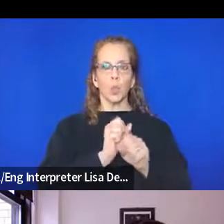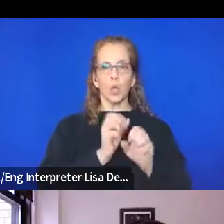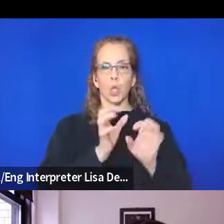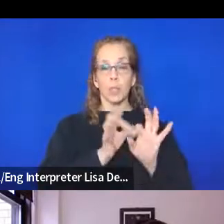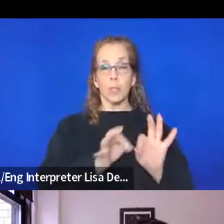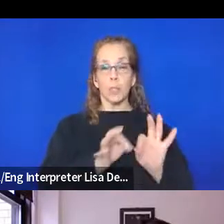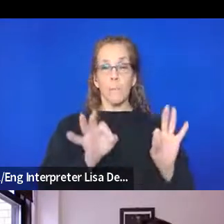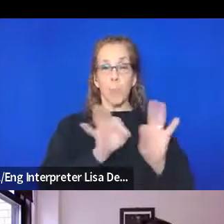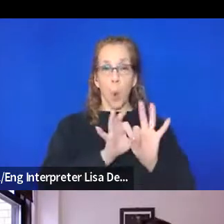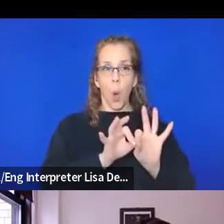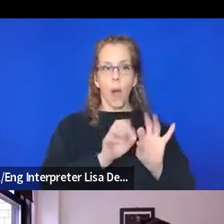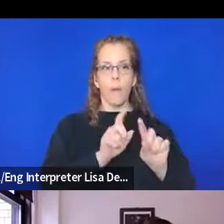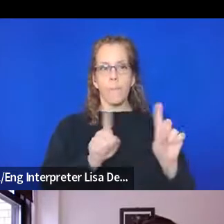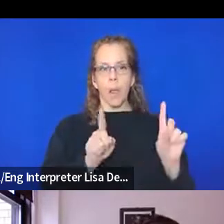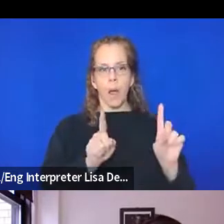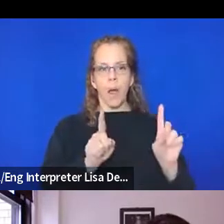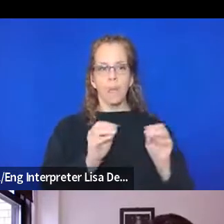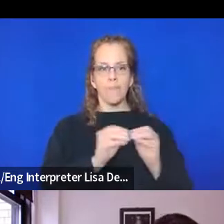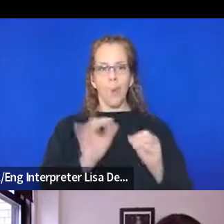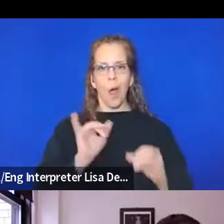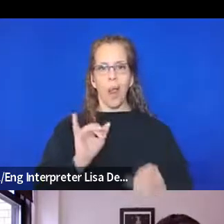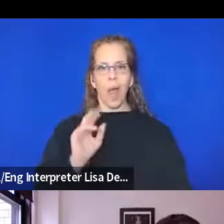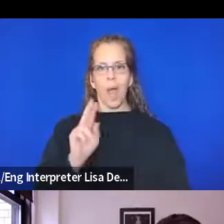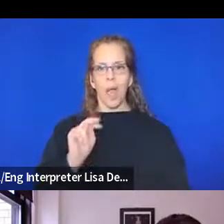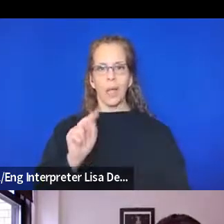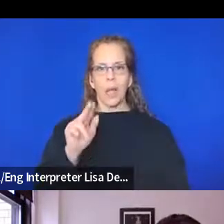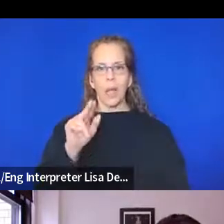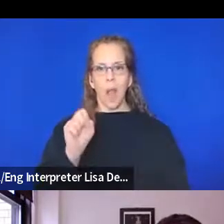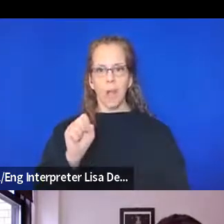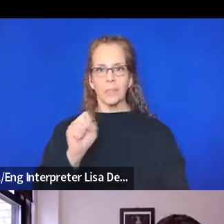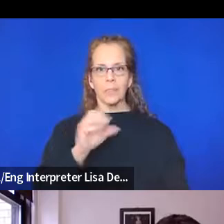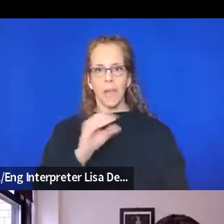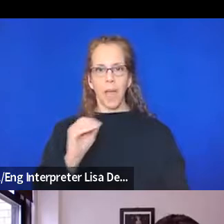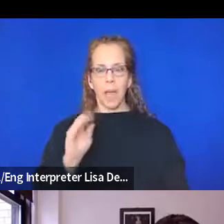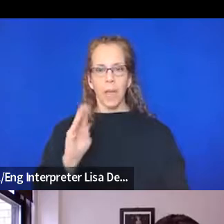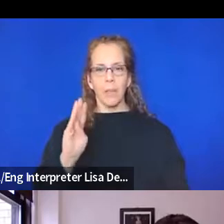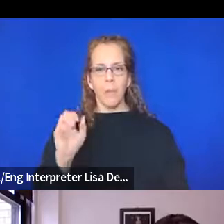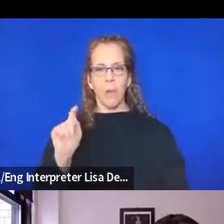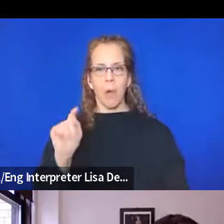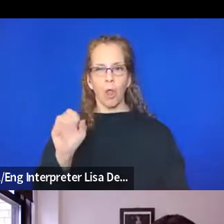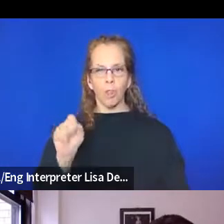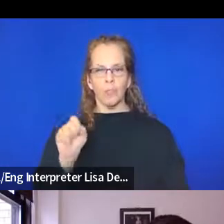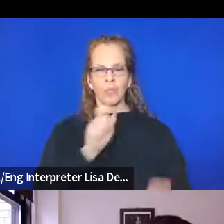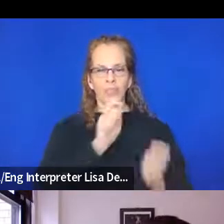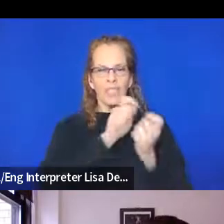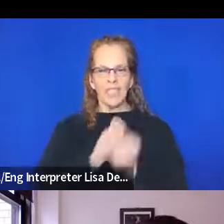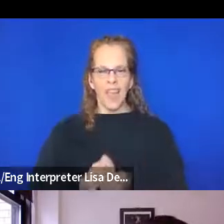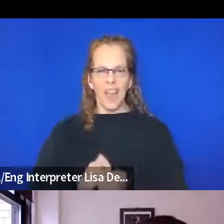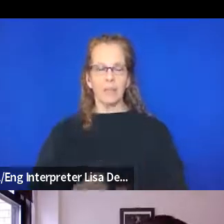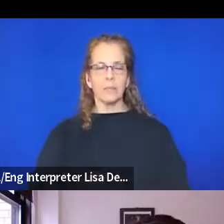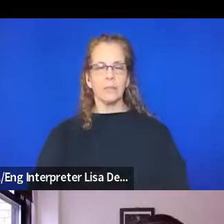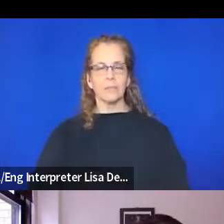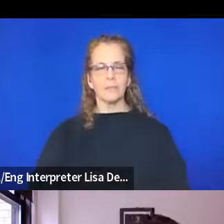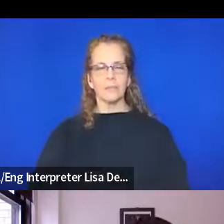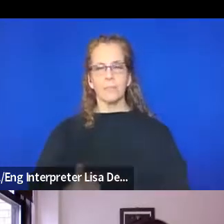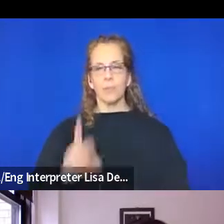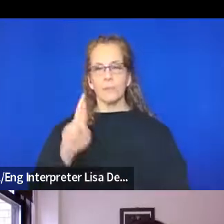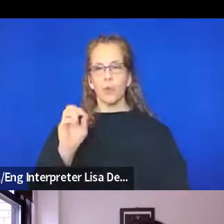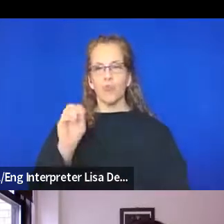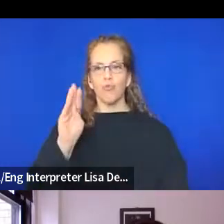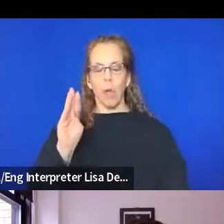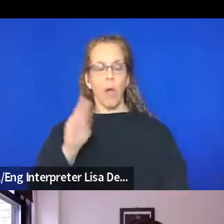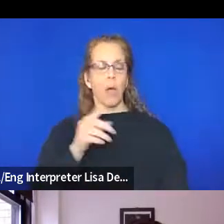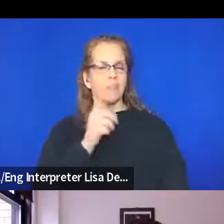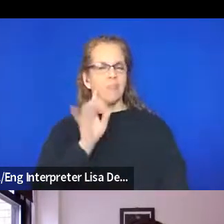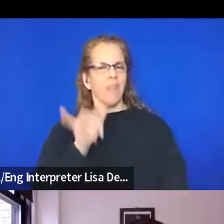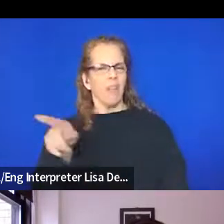nuts and bolts kind of work. I mean, that's pretty much along the lines of what I